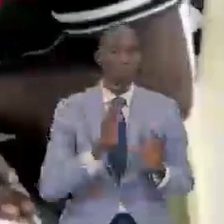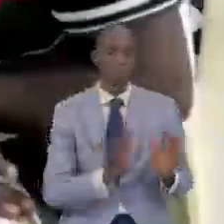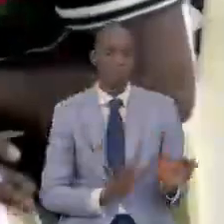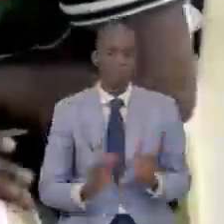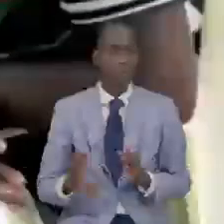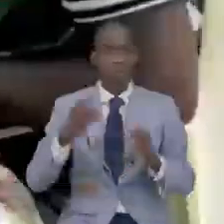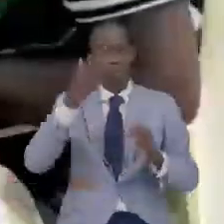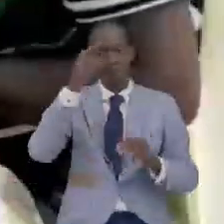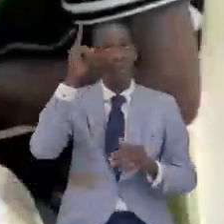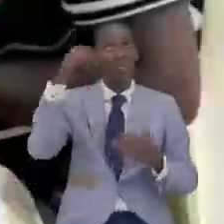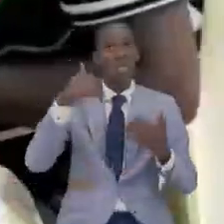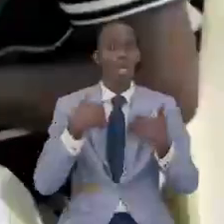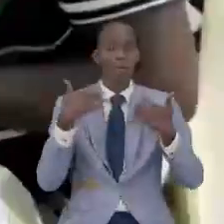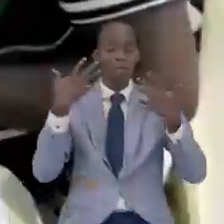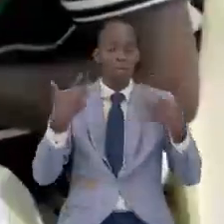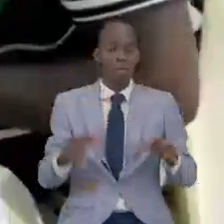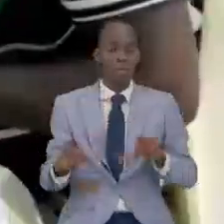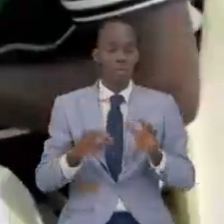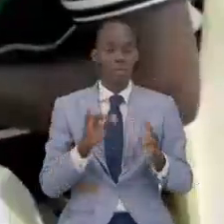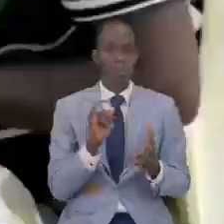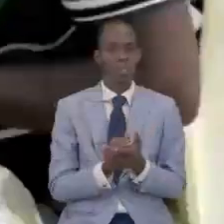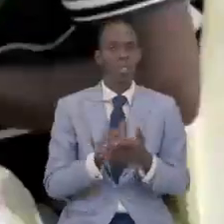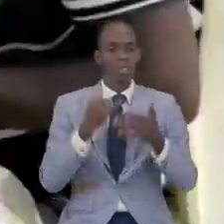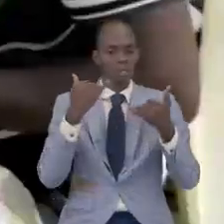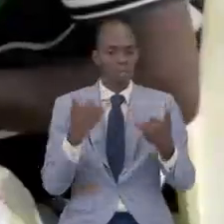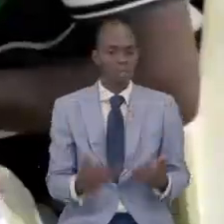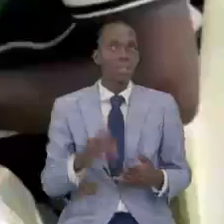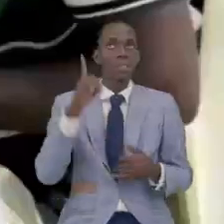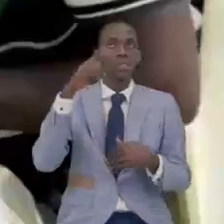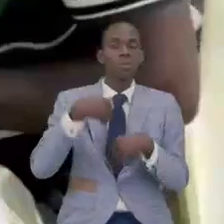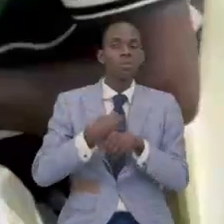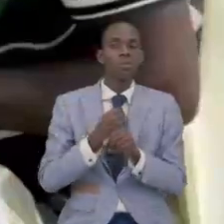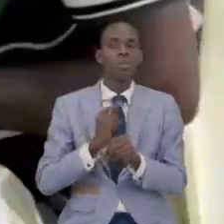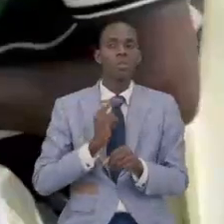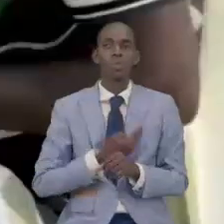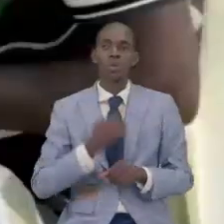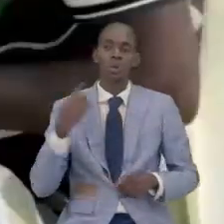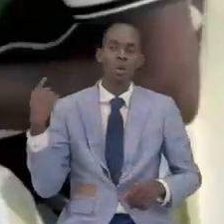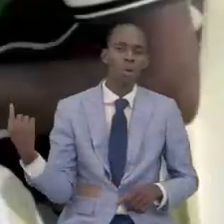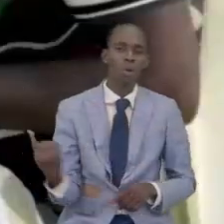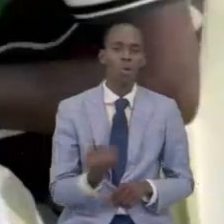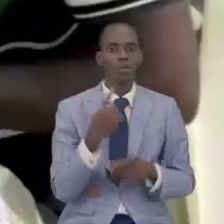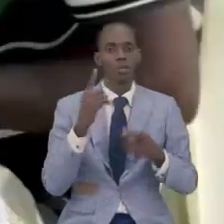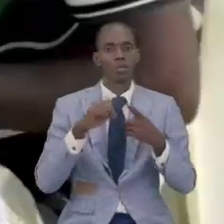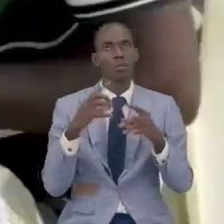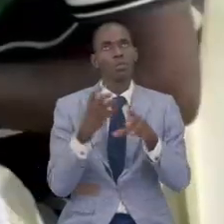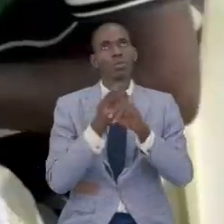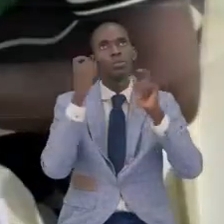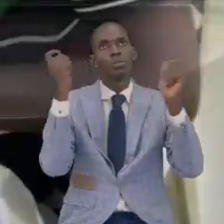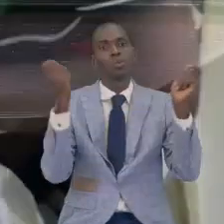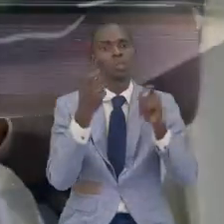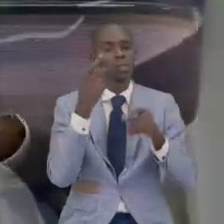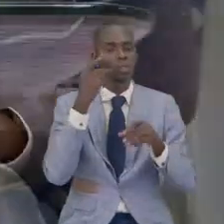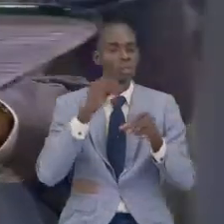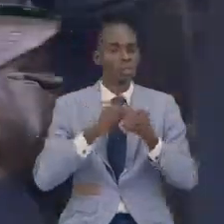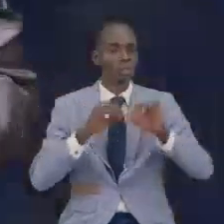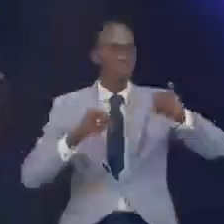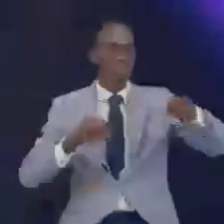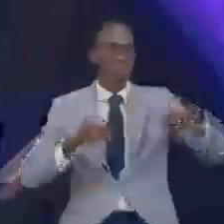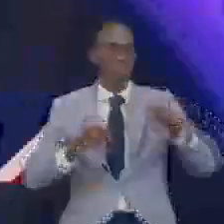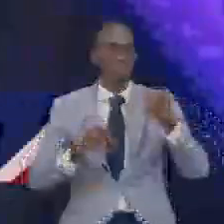us, now He causes us always to triumph. In James chapter 3, we're looking at verse